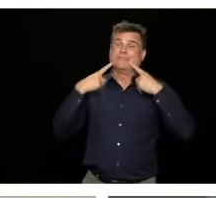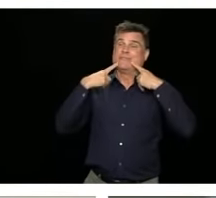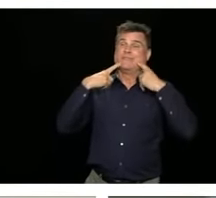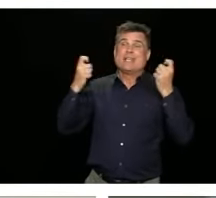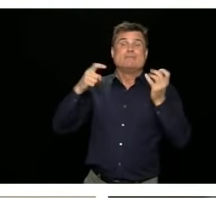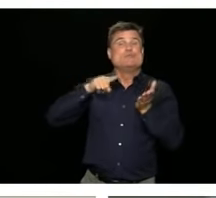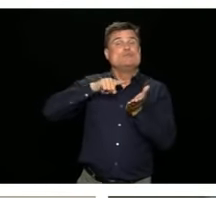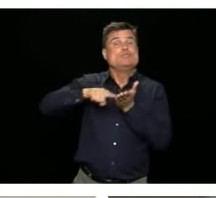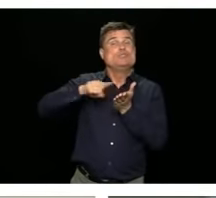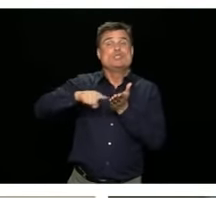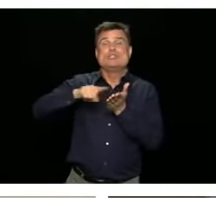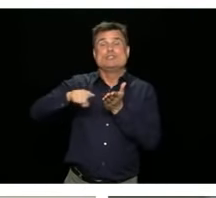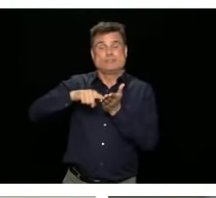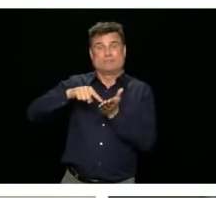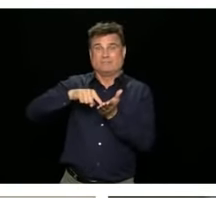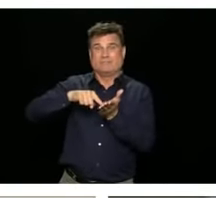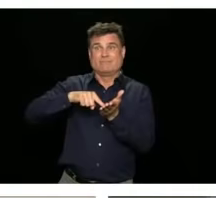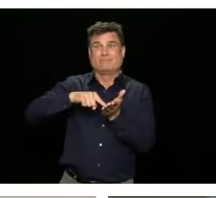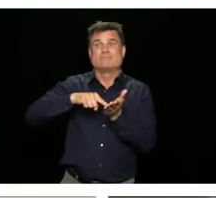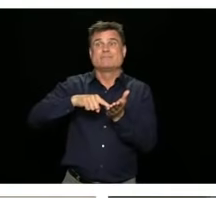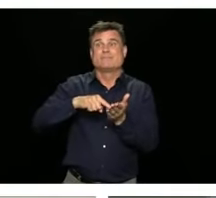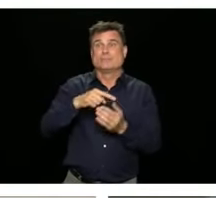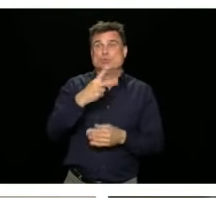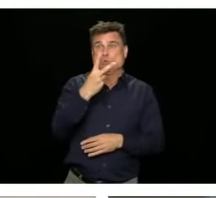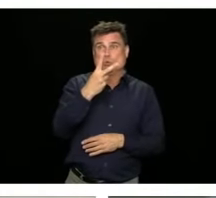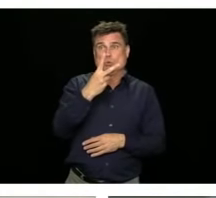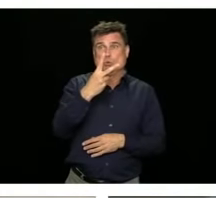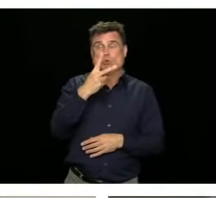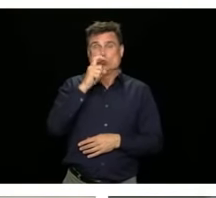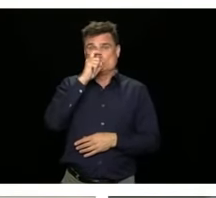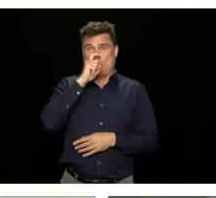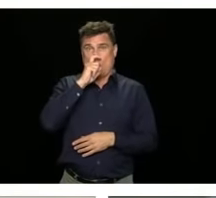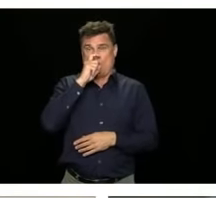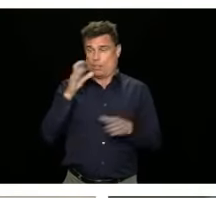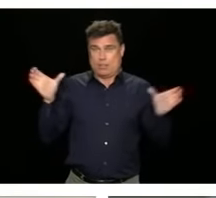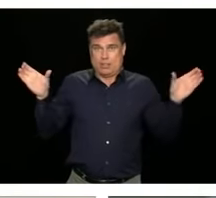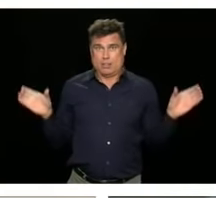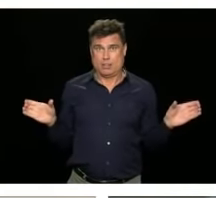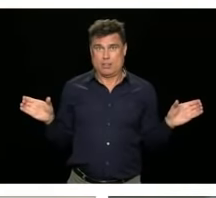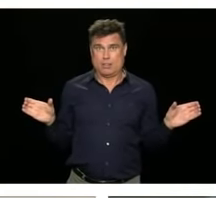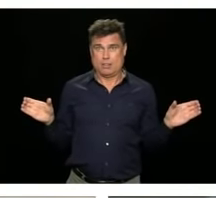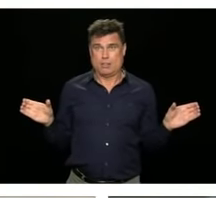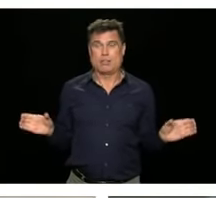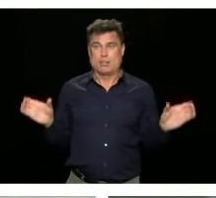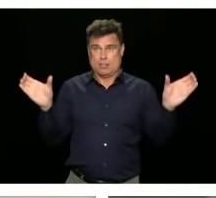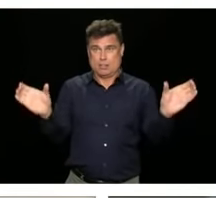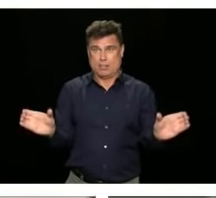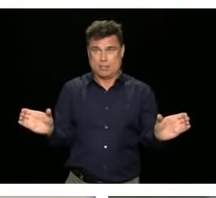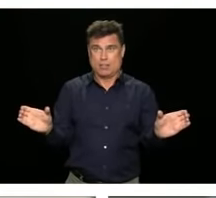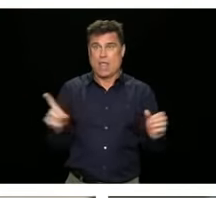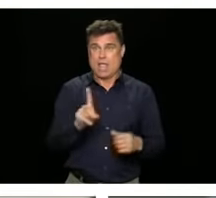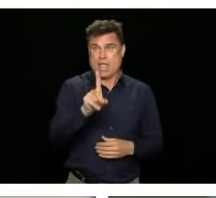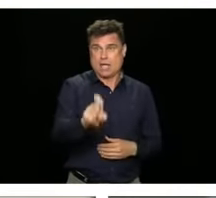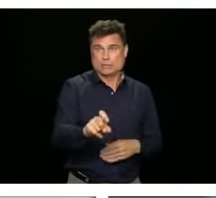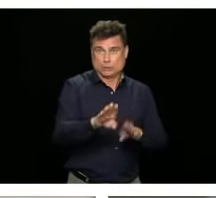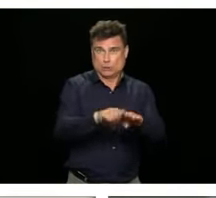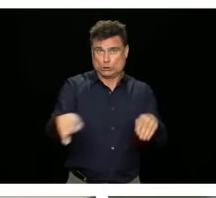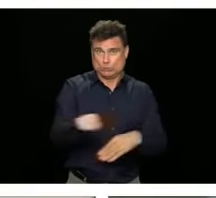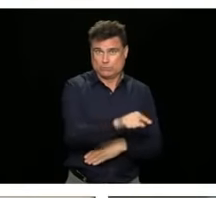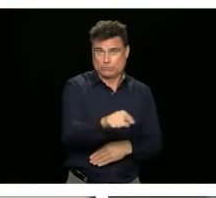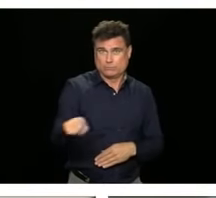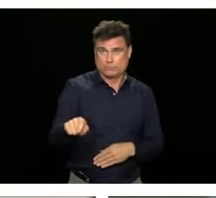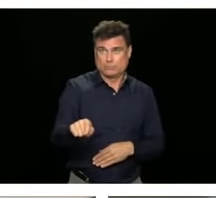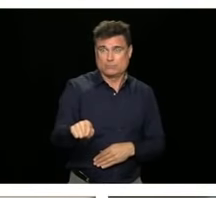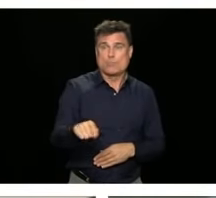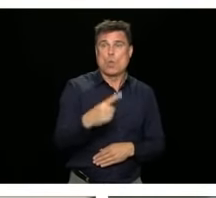ugly? Who do you want to play with the most? And what we see over and over in the doll study, whether it's done, you